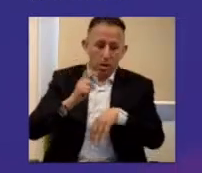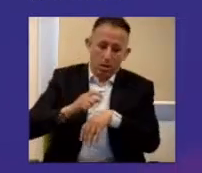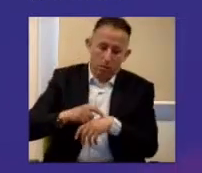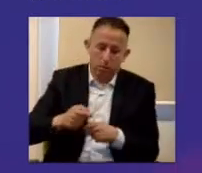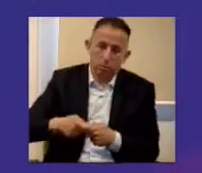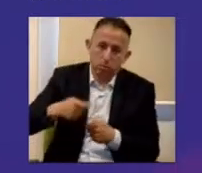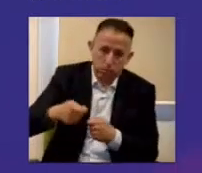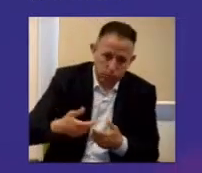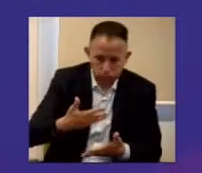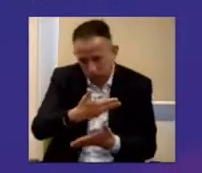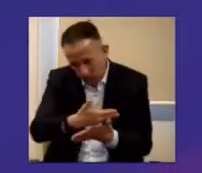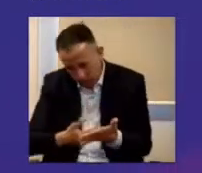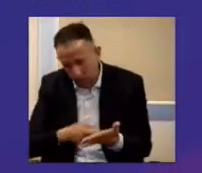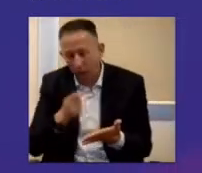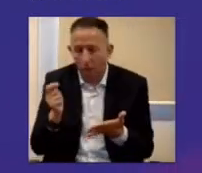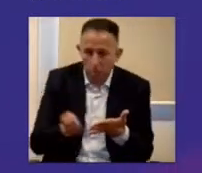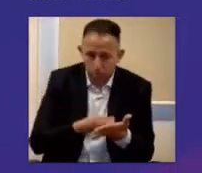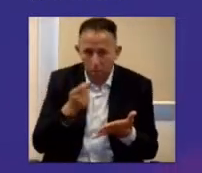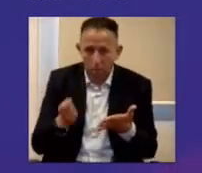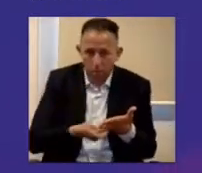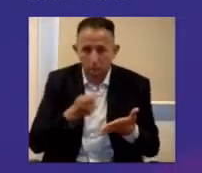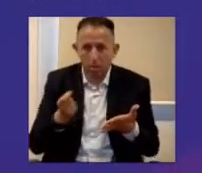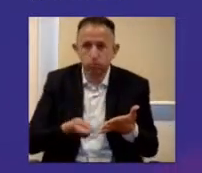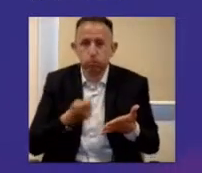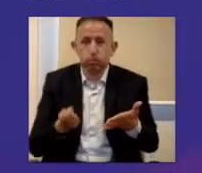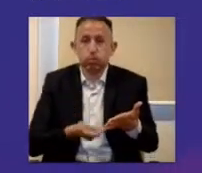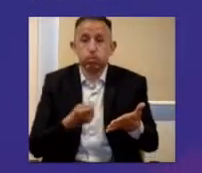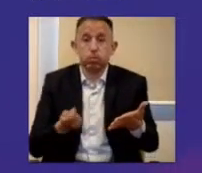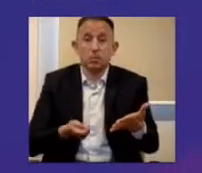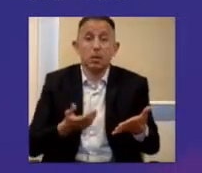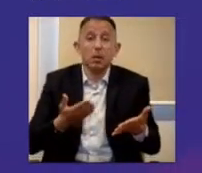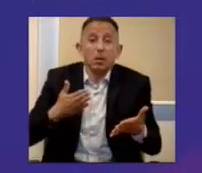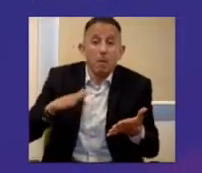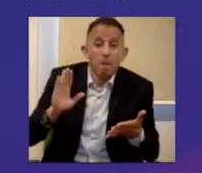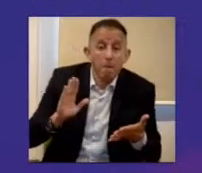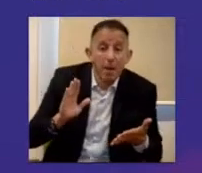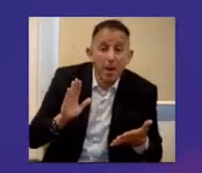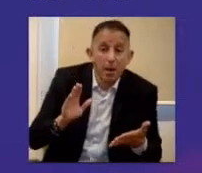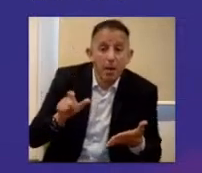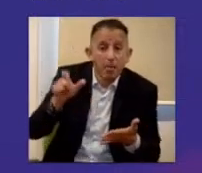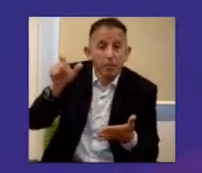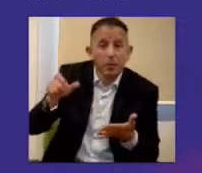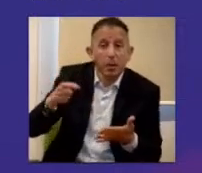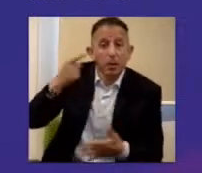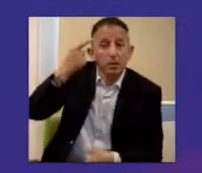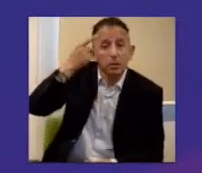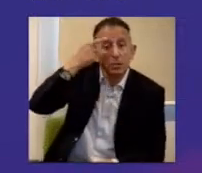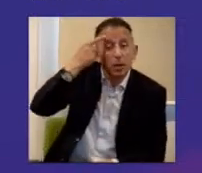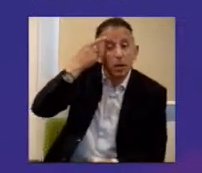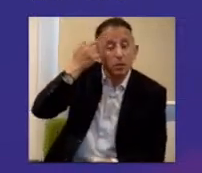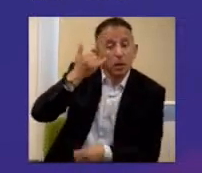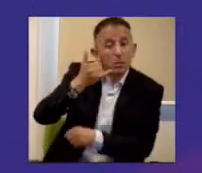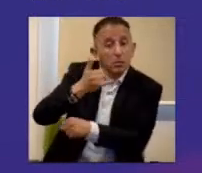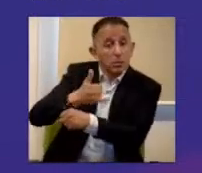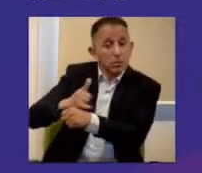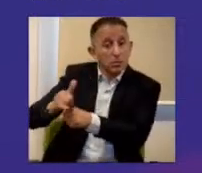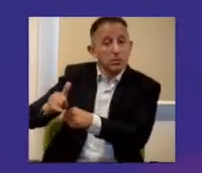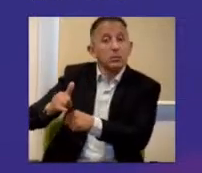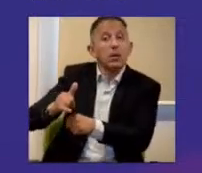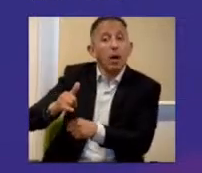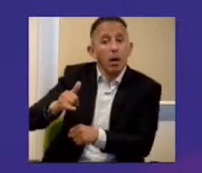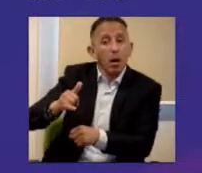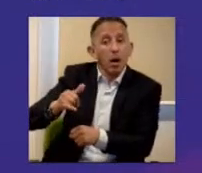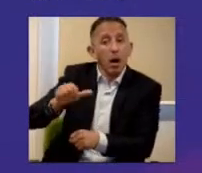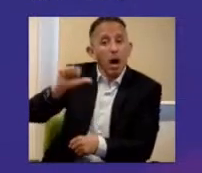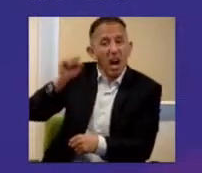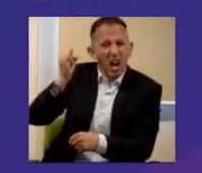not some reasoning, and for most persons there will be errors. This is something that is easily solved by machines in